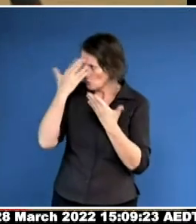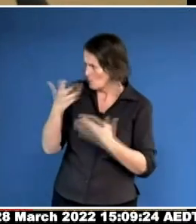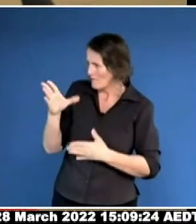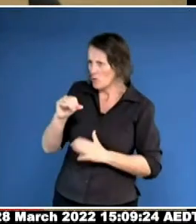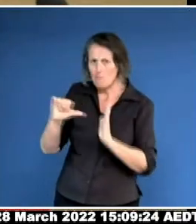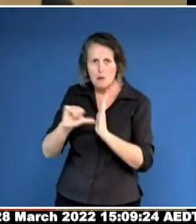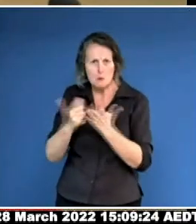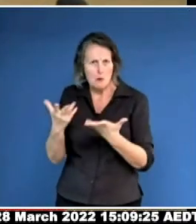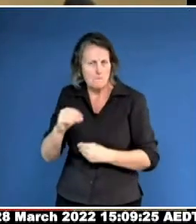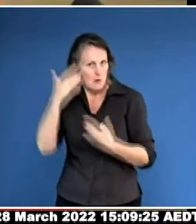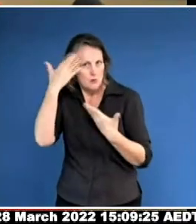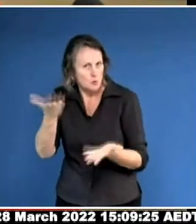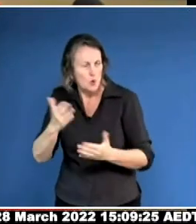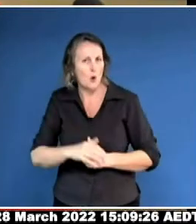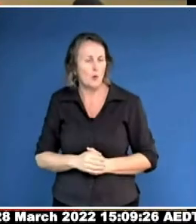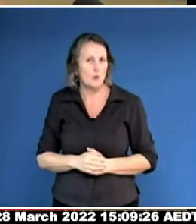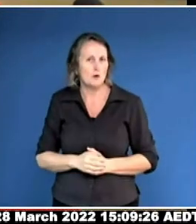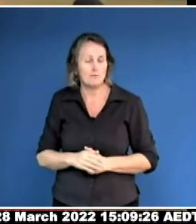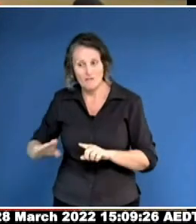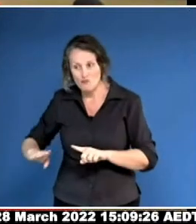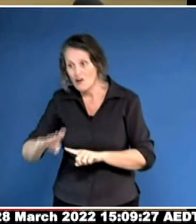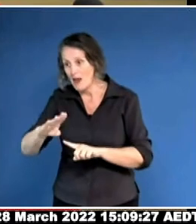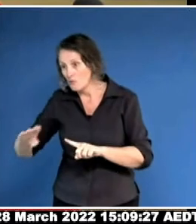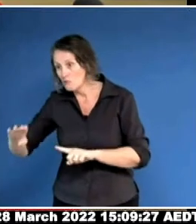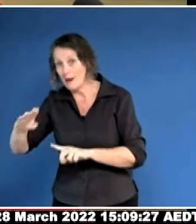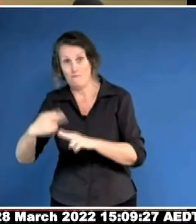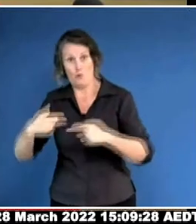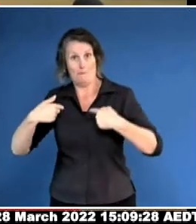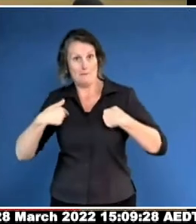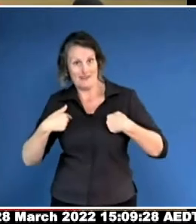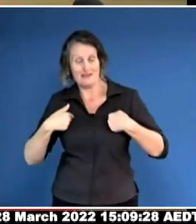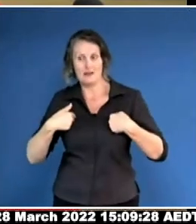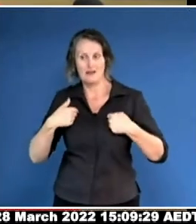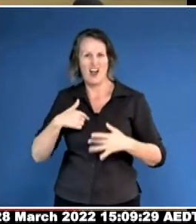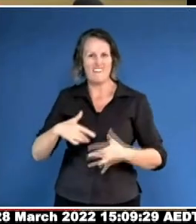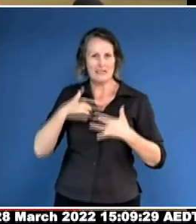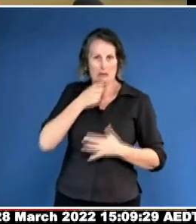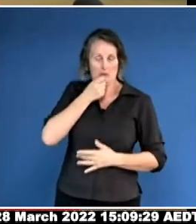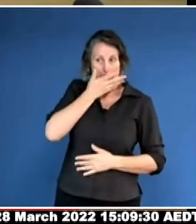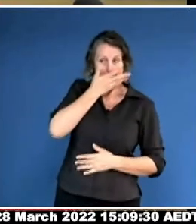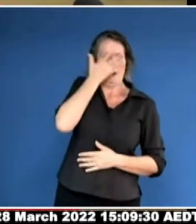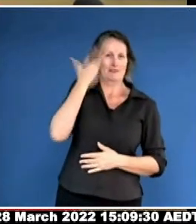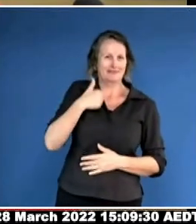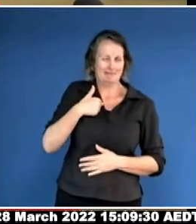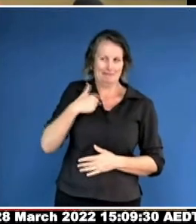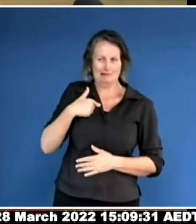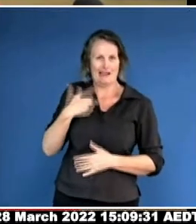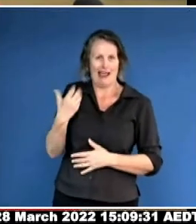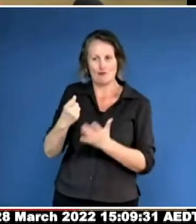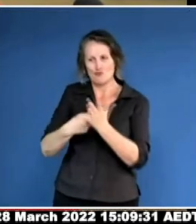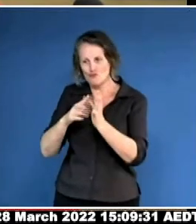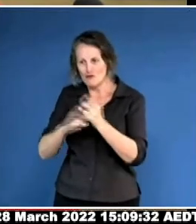these. I felt shy about how much effort had been put in to make it easier for me to access the